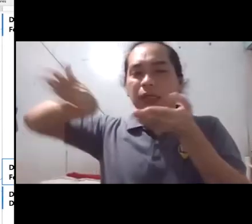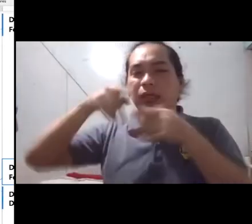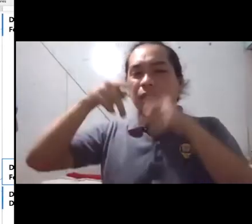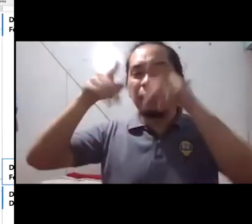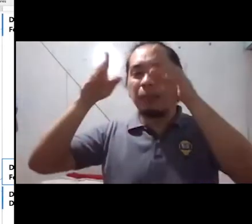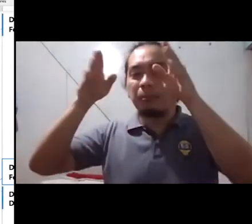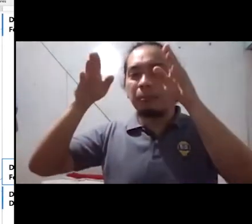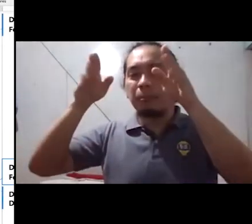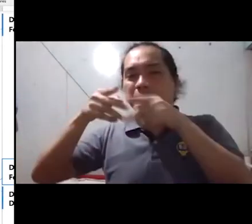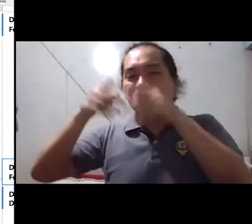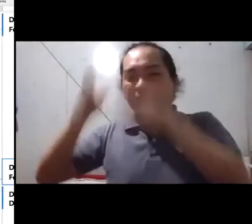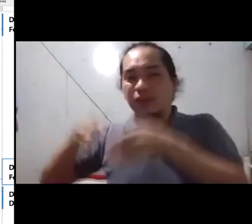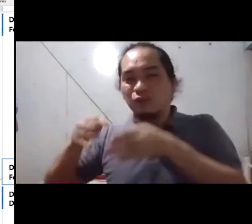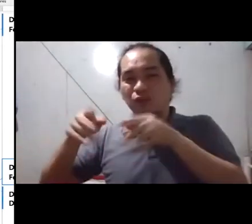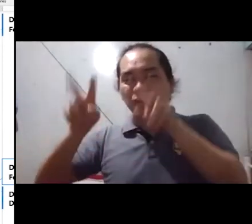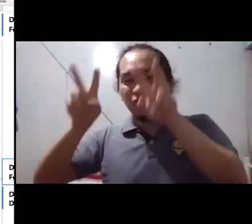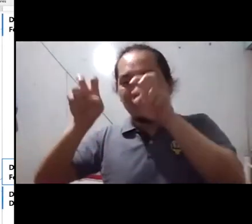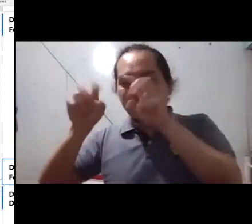including person